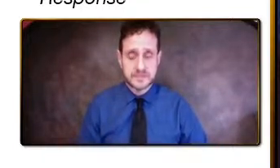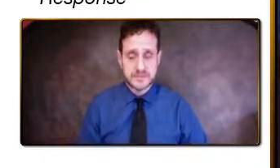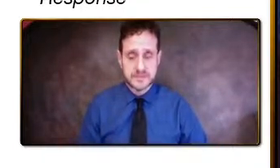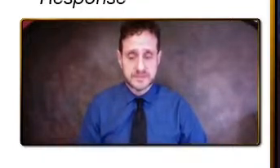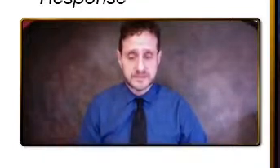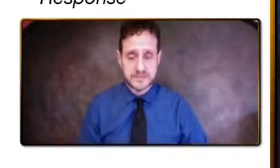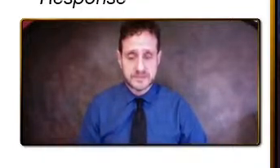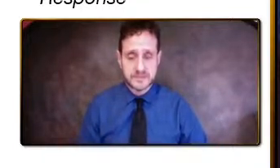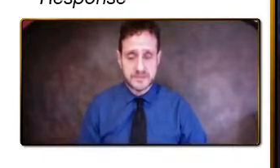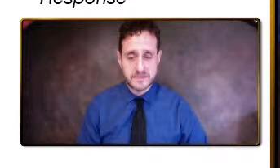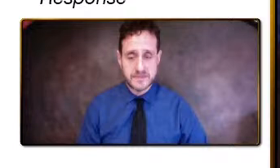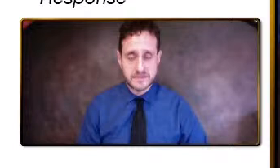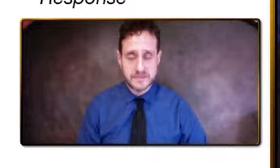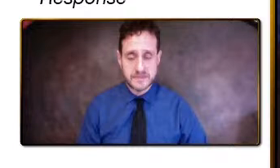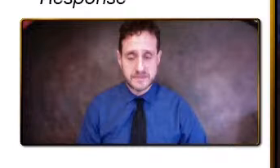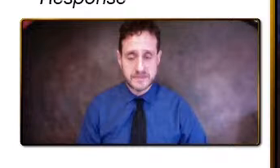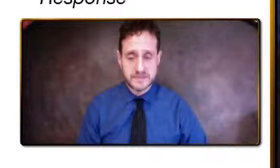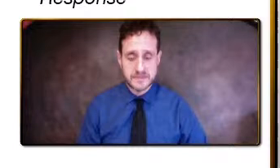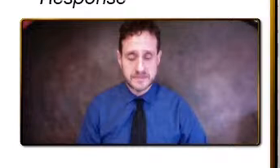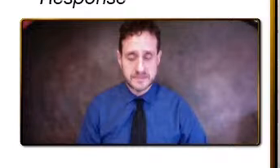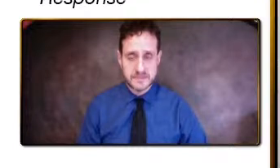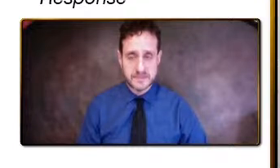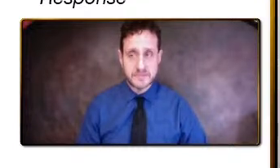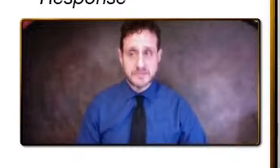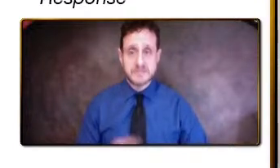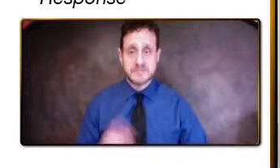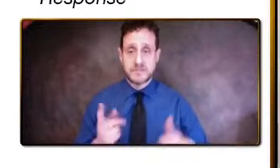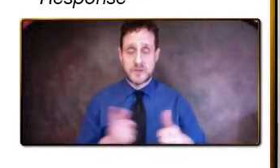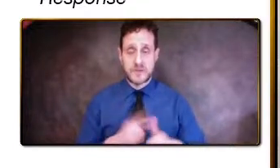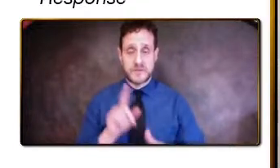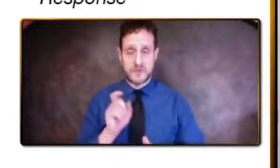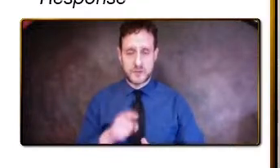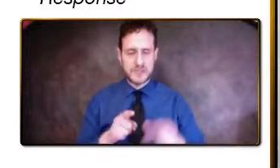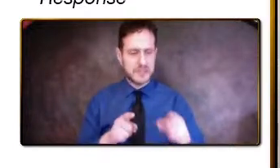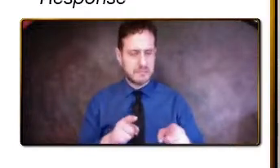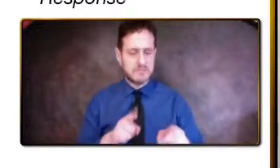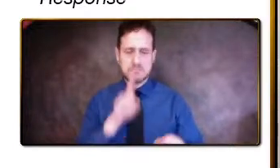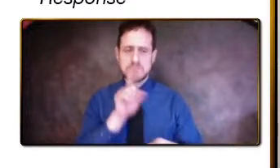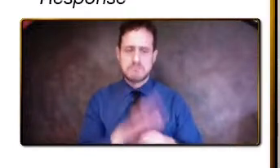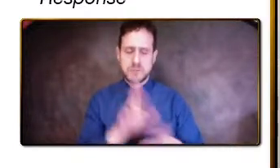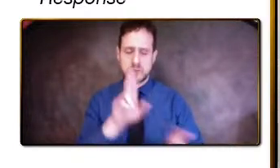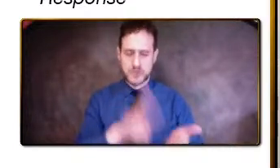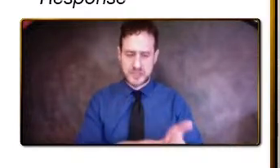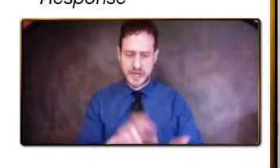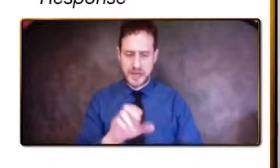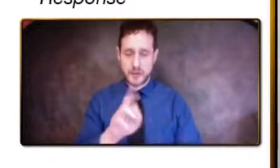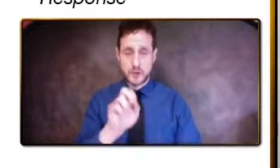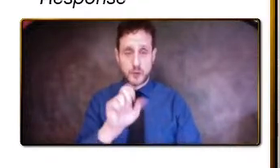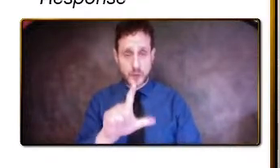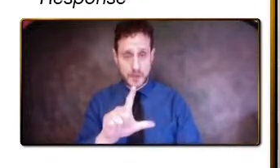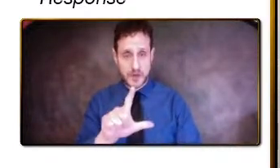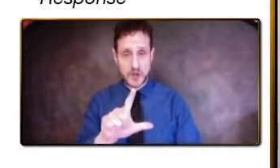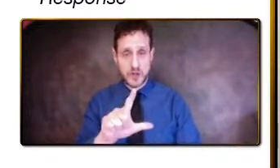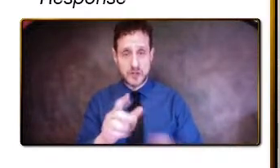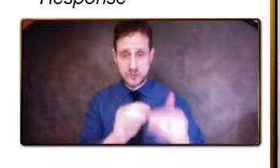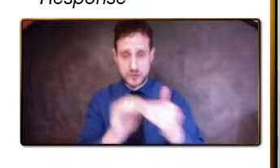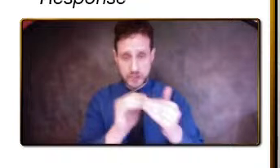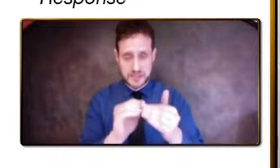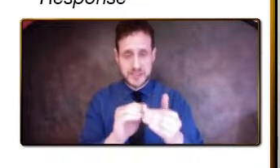All right, we'll start with Dan Petrella. Are you committed to signing the criminal justice reform bill approved this week?